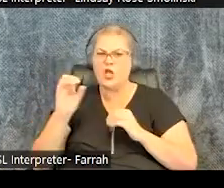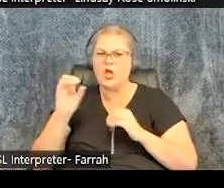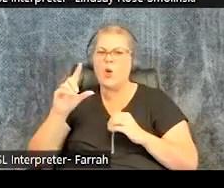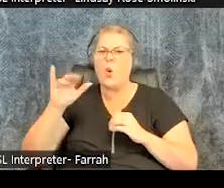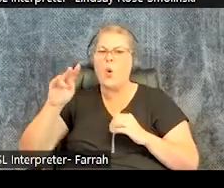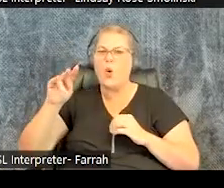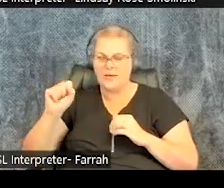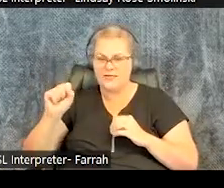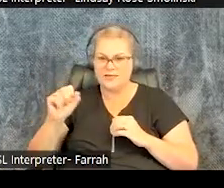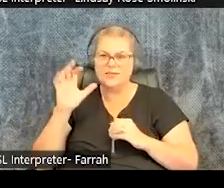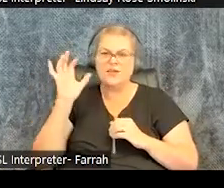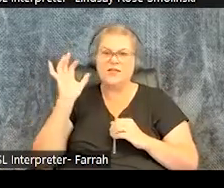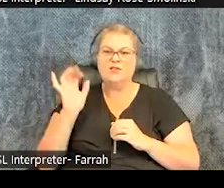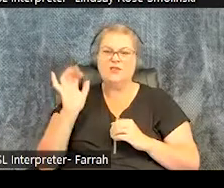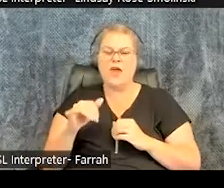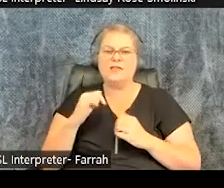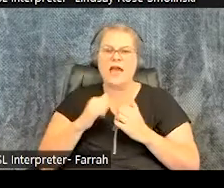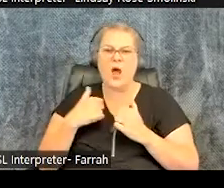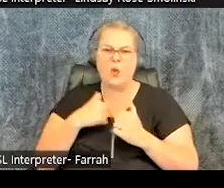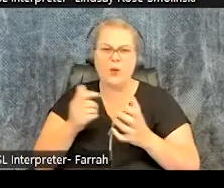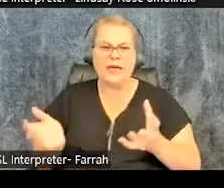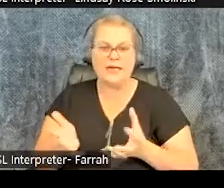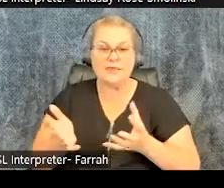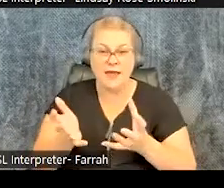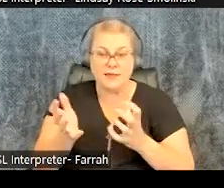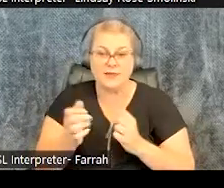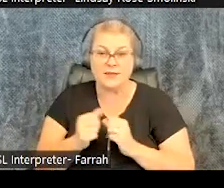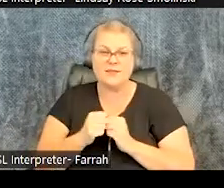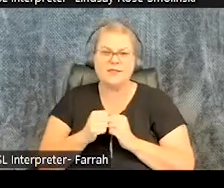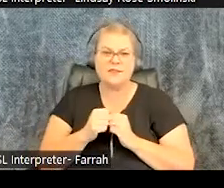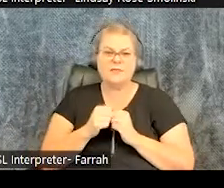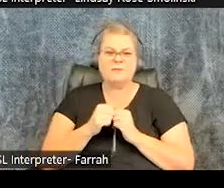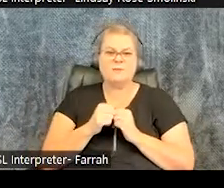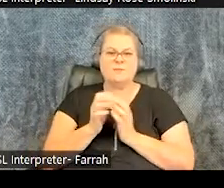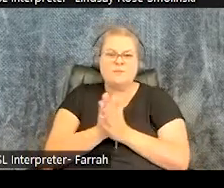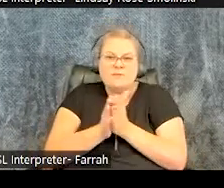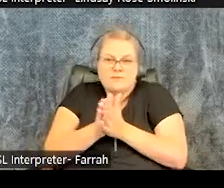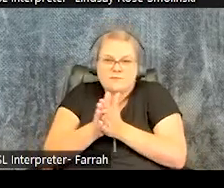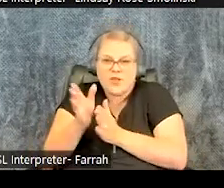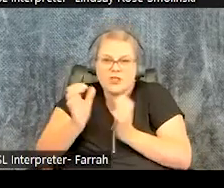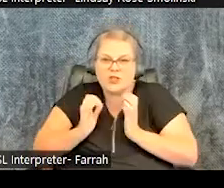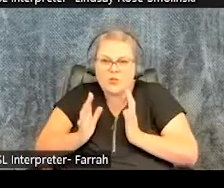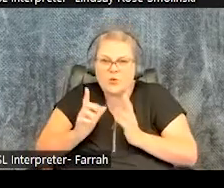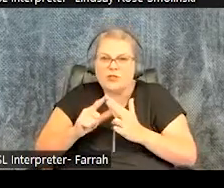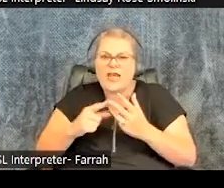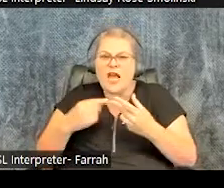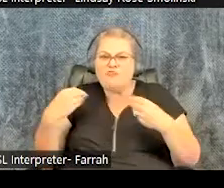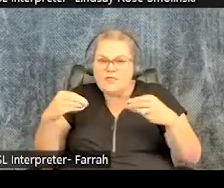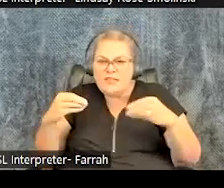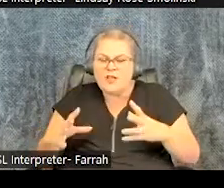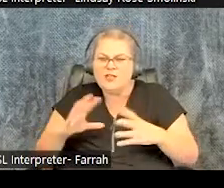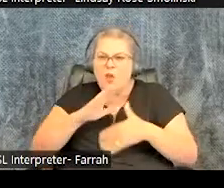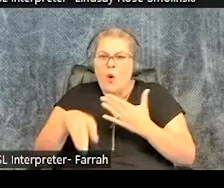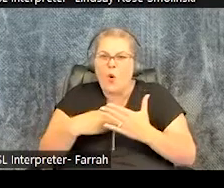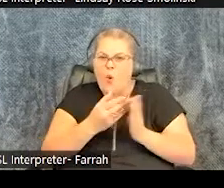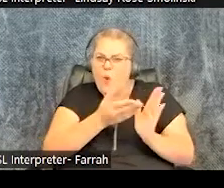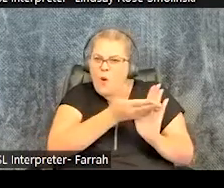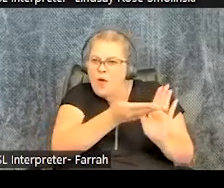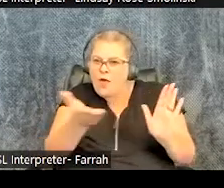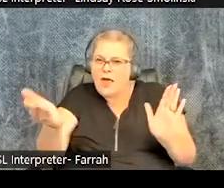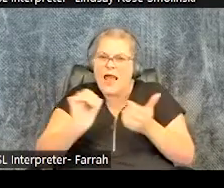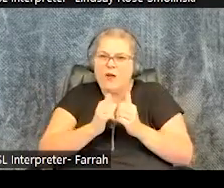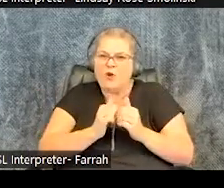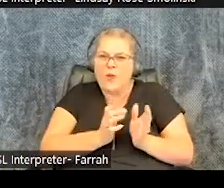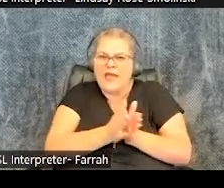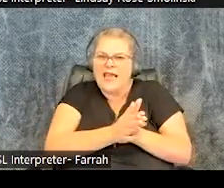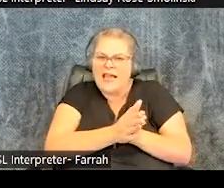on how we incent consumers and retailers and the whole supply chain. How do we incent them all to make sure